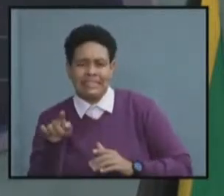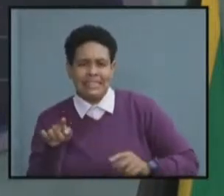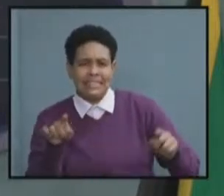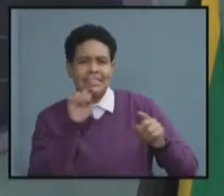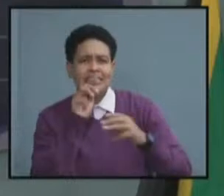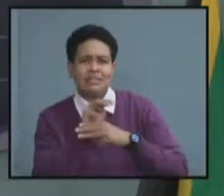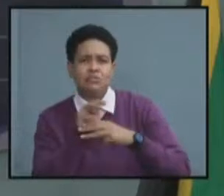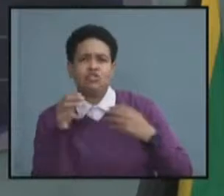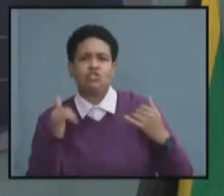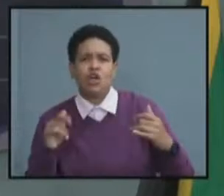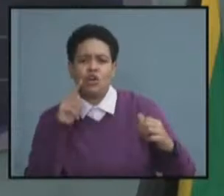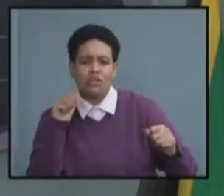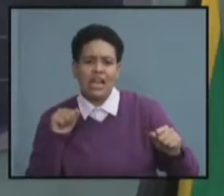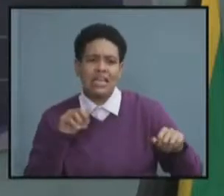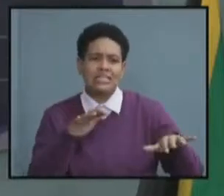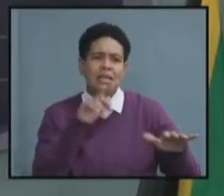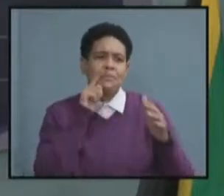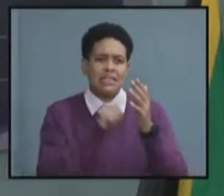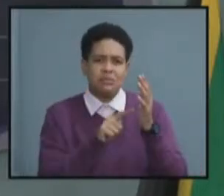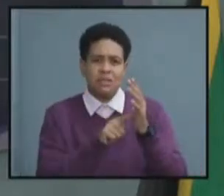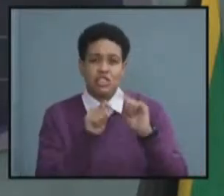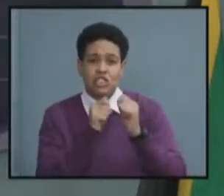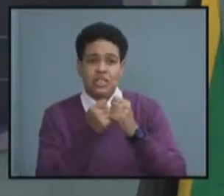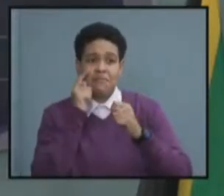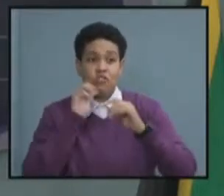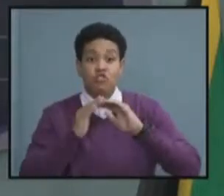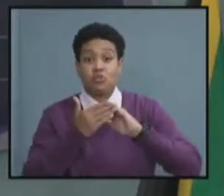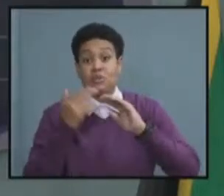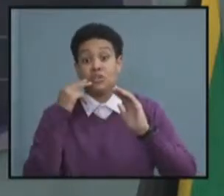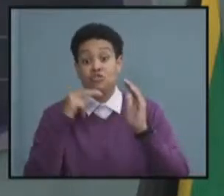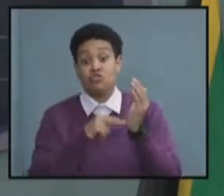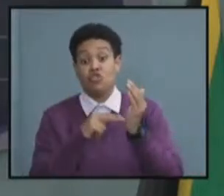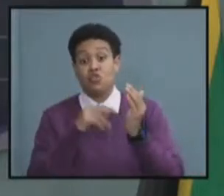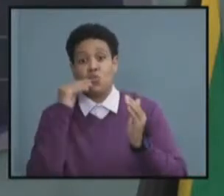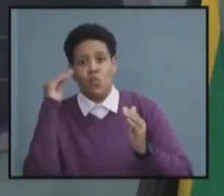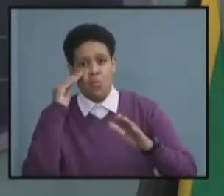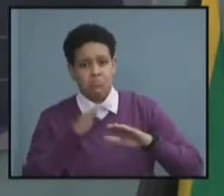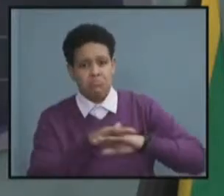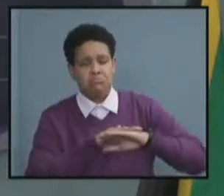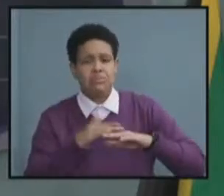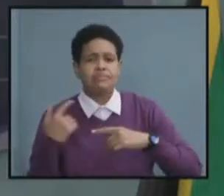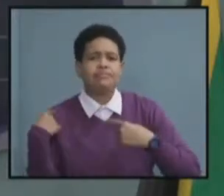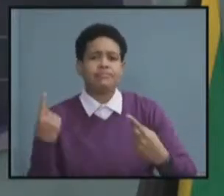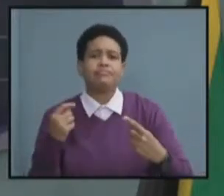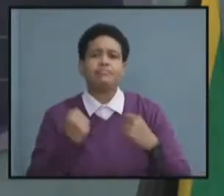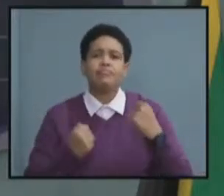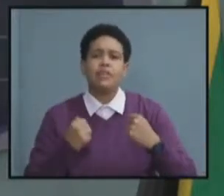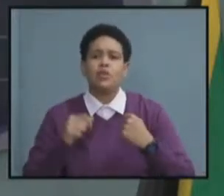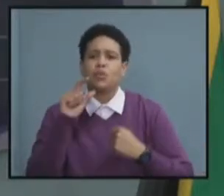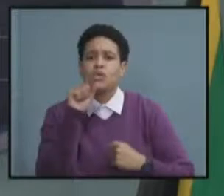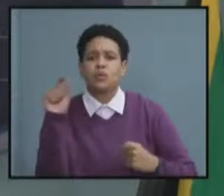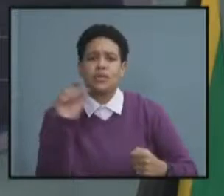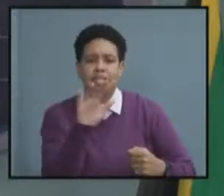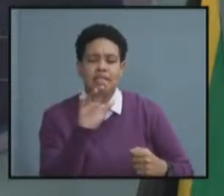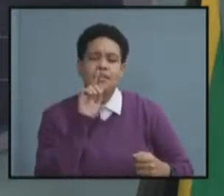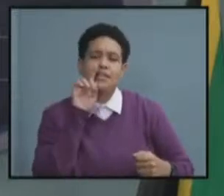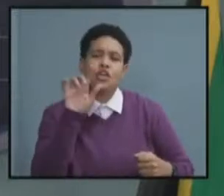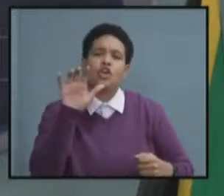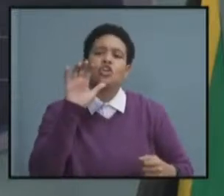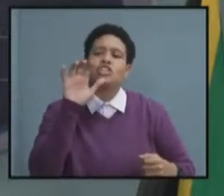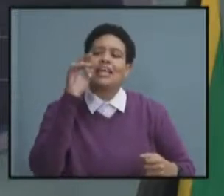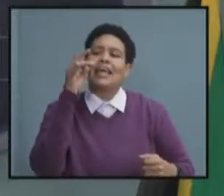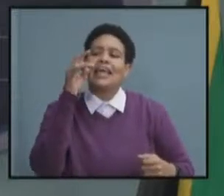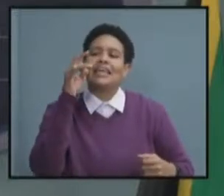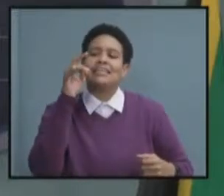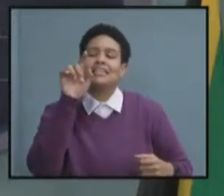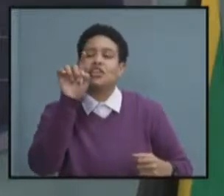has now assembled the inspection team for the island's nursing homes. Since March 2020,